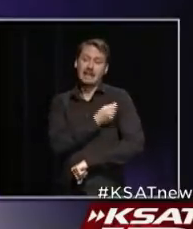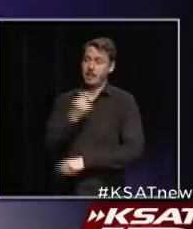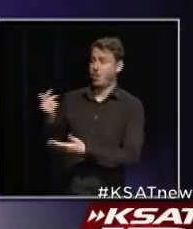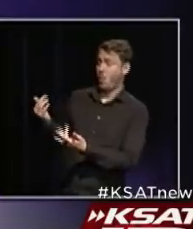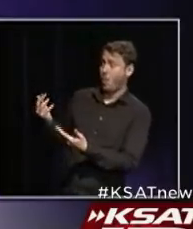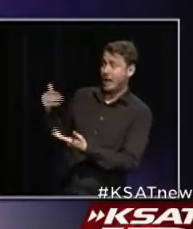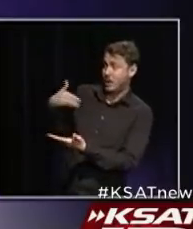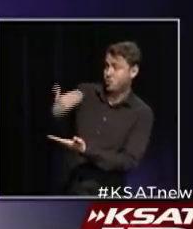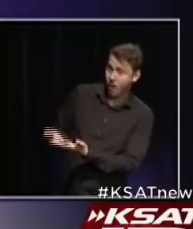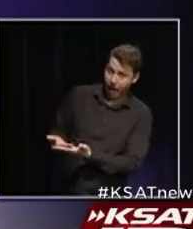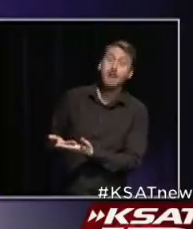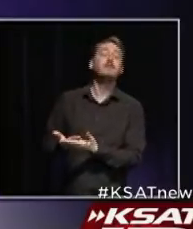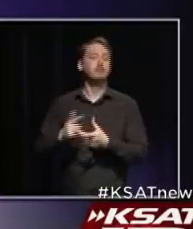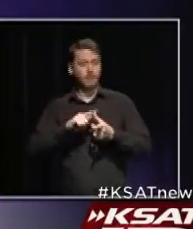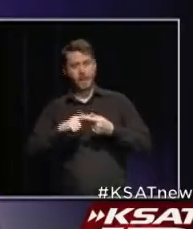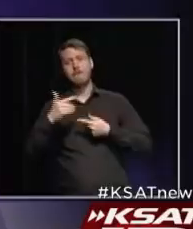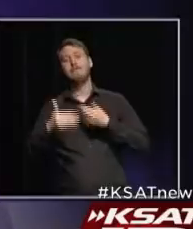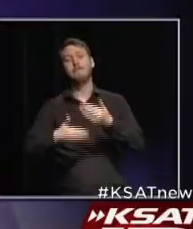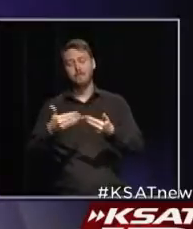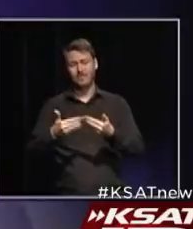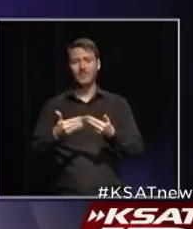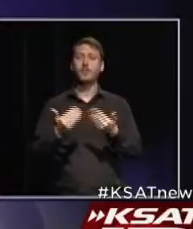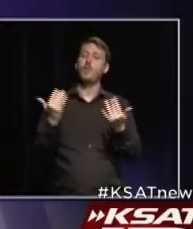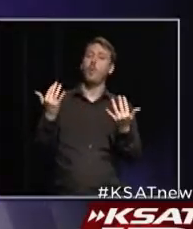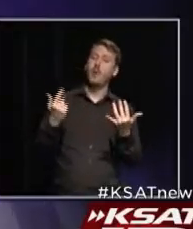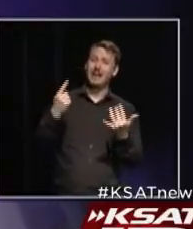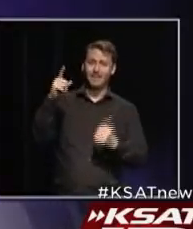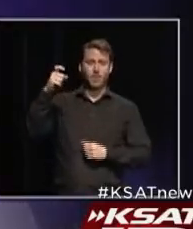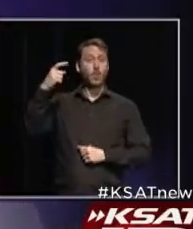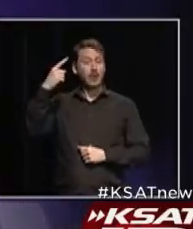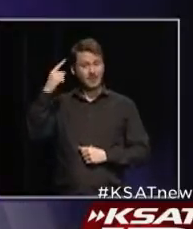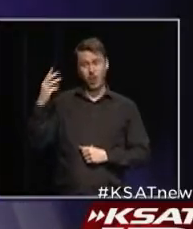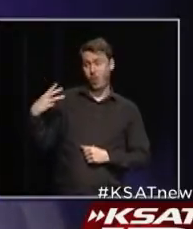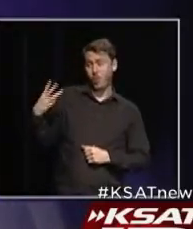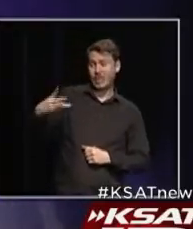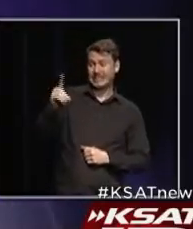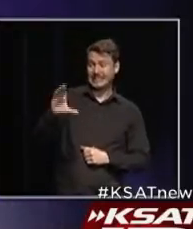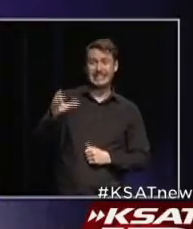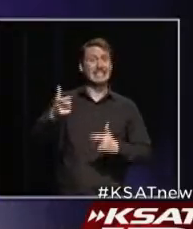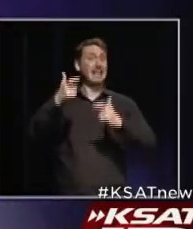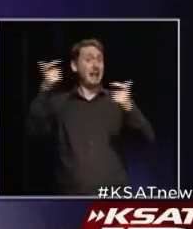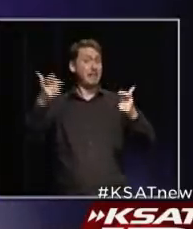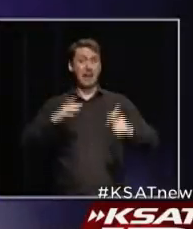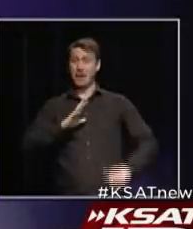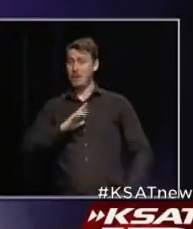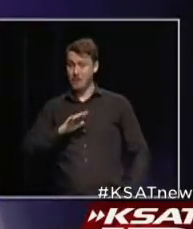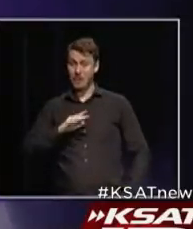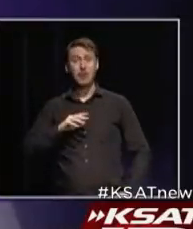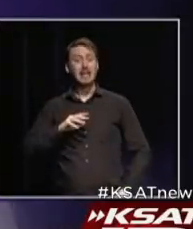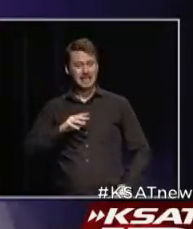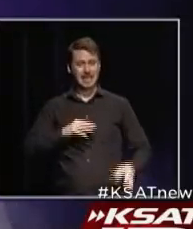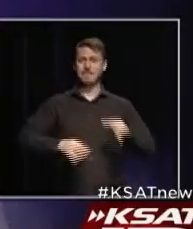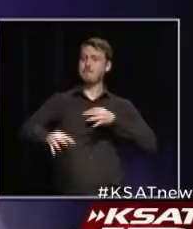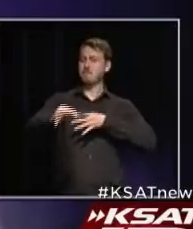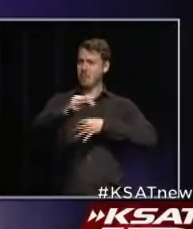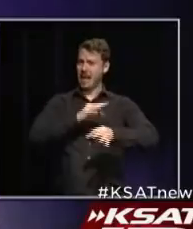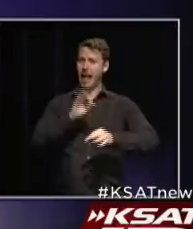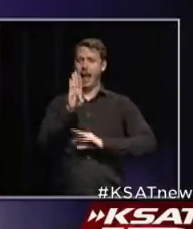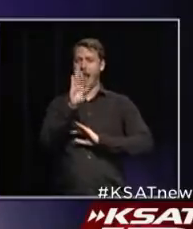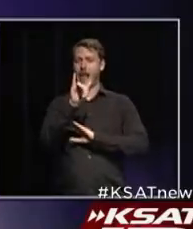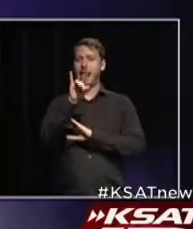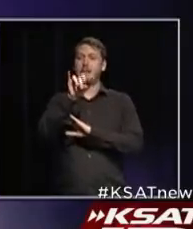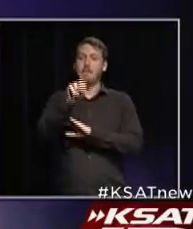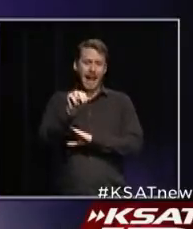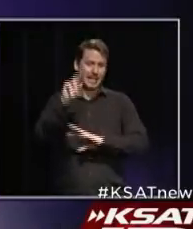So we're hoping it's a big day in Washington today with the inauguration of President Biden. And I know he's going